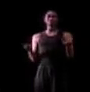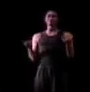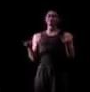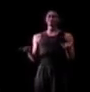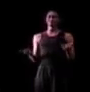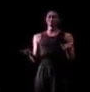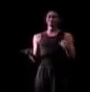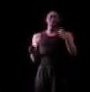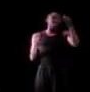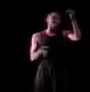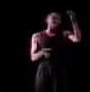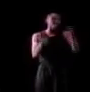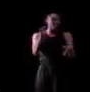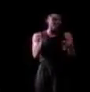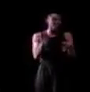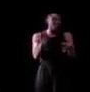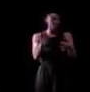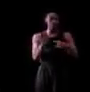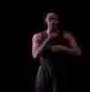They pleaded